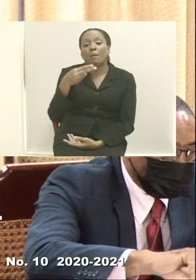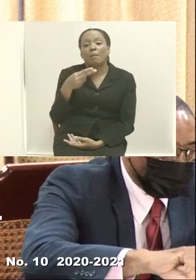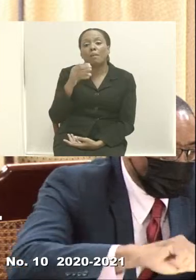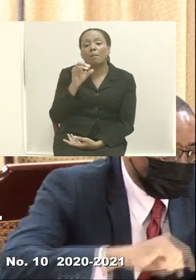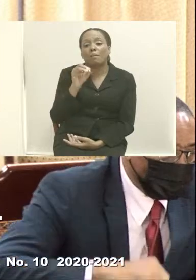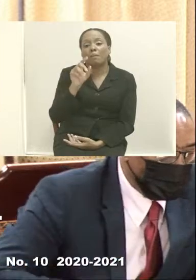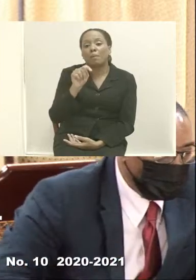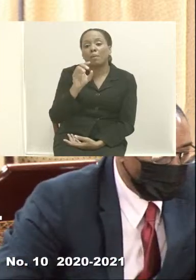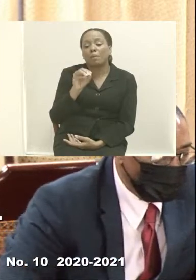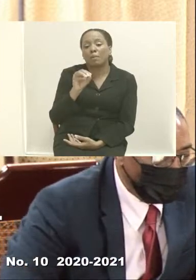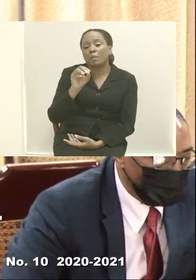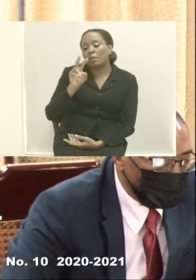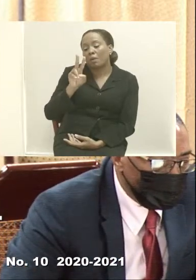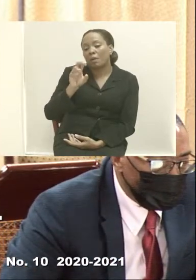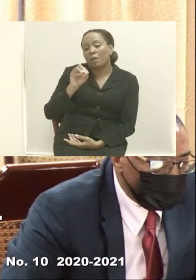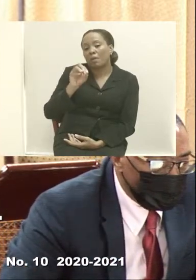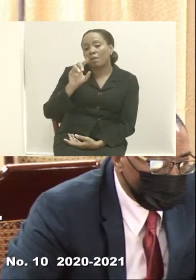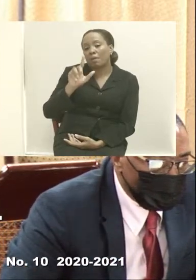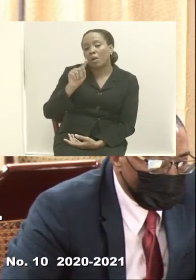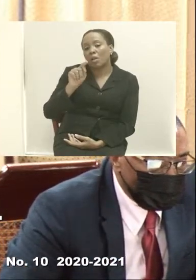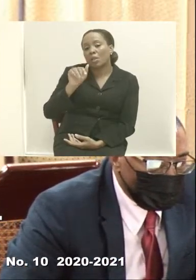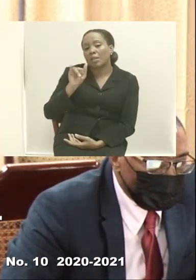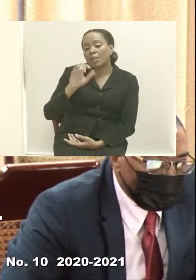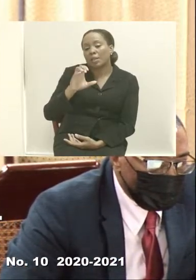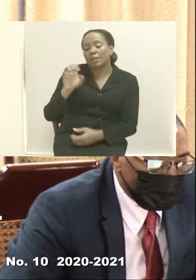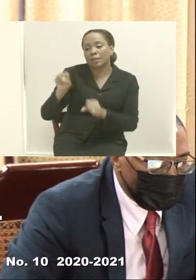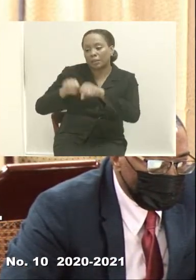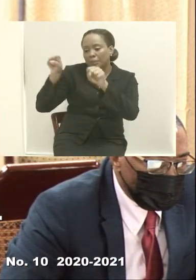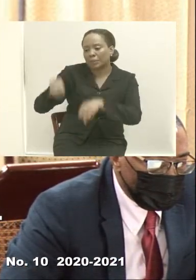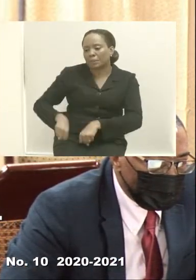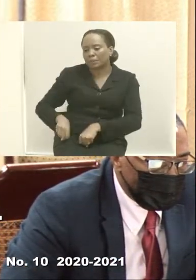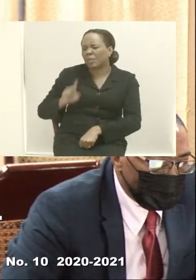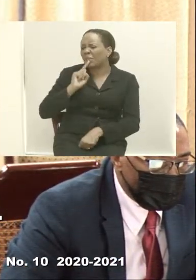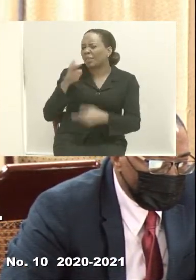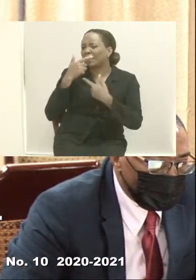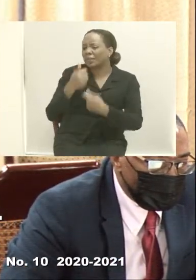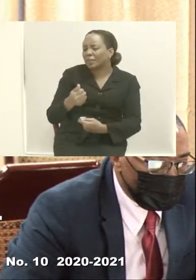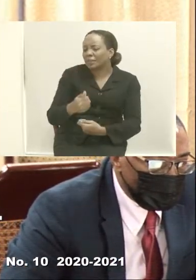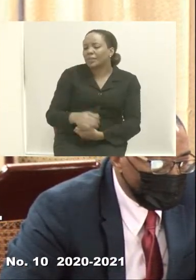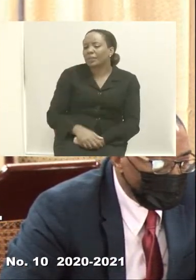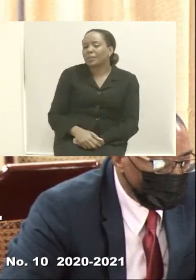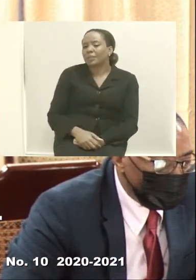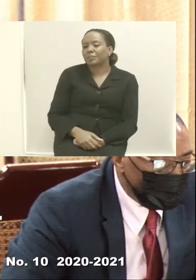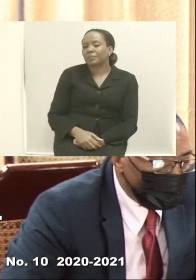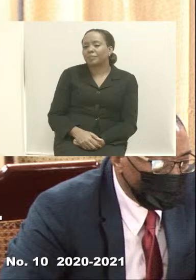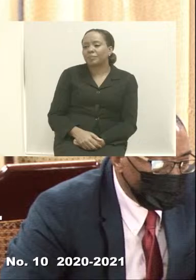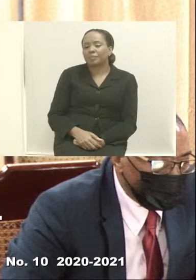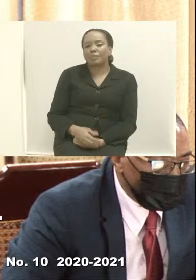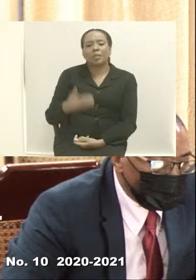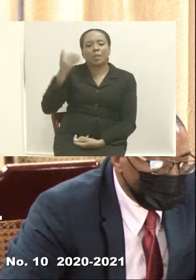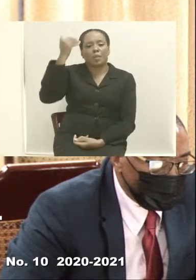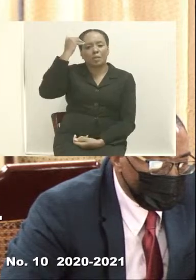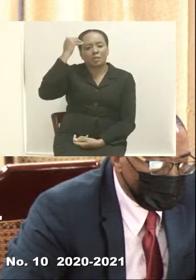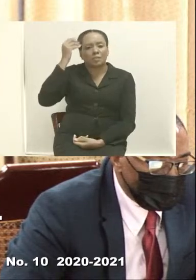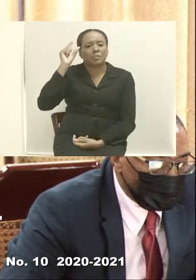be interested to see what is said by this ministry that indicates that government has an appreciation for the